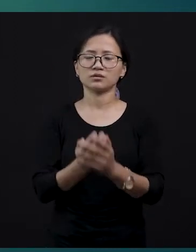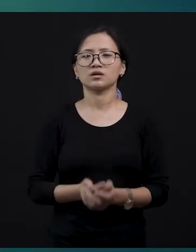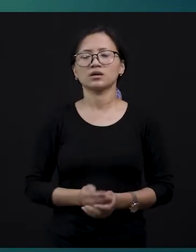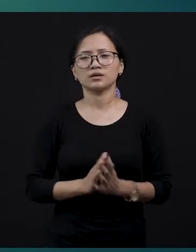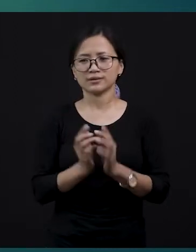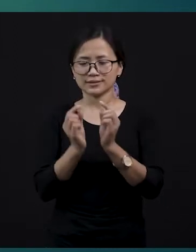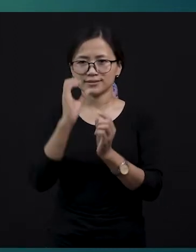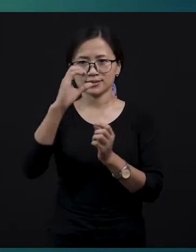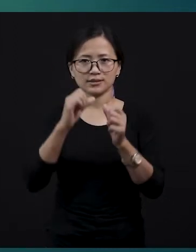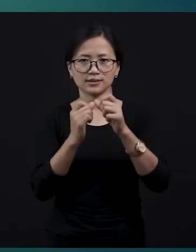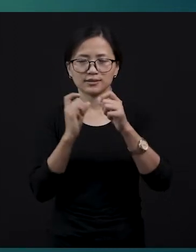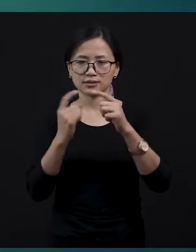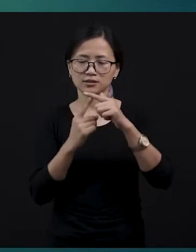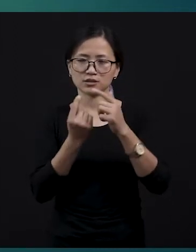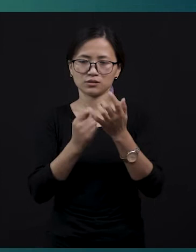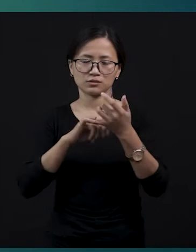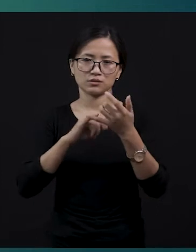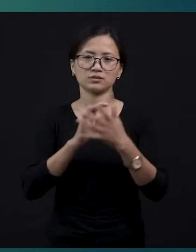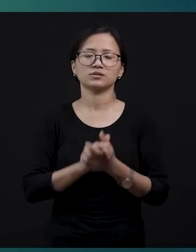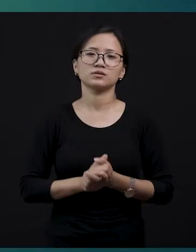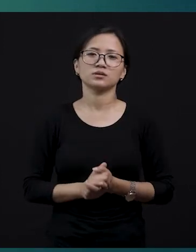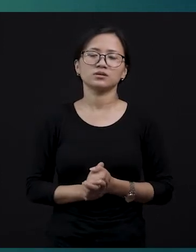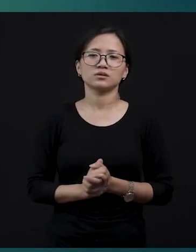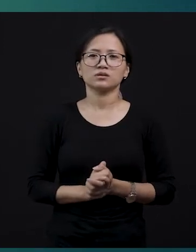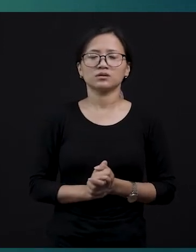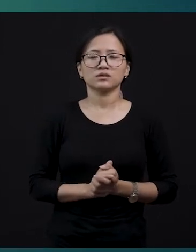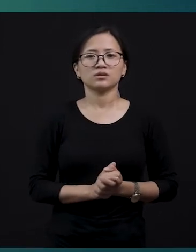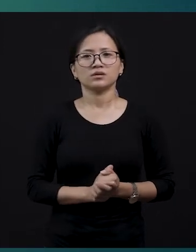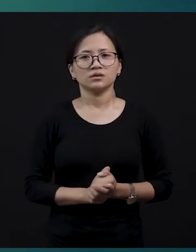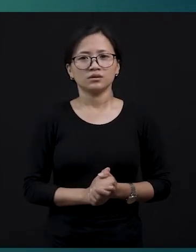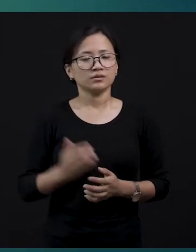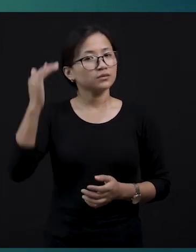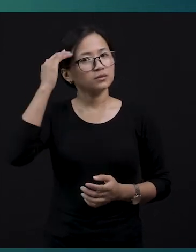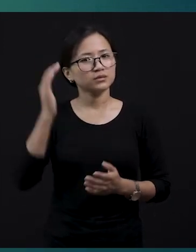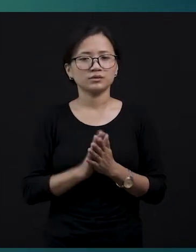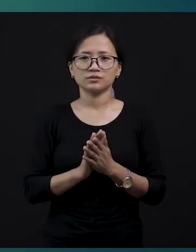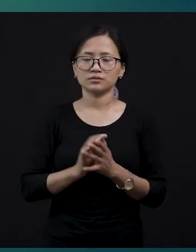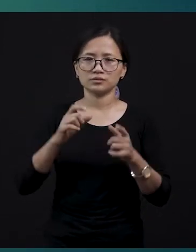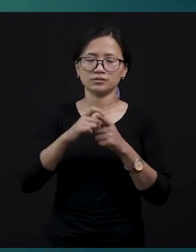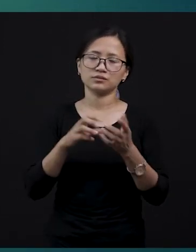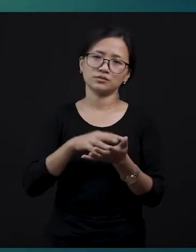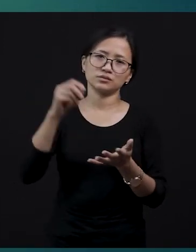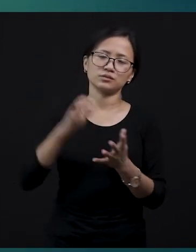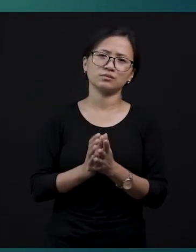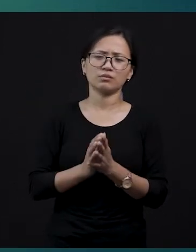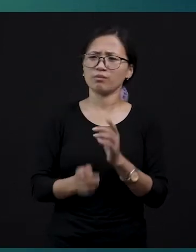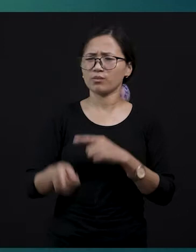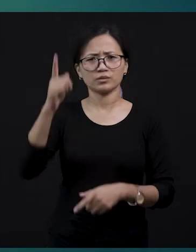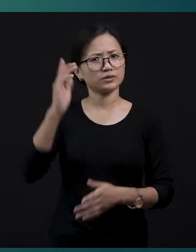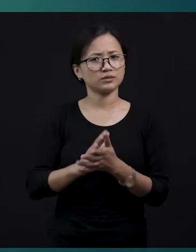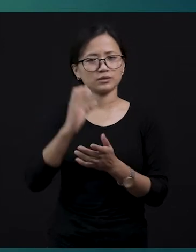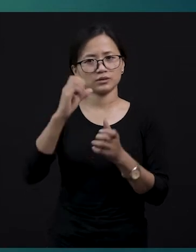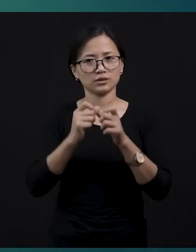thorny plants that you even have at home, okay? Those are cactuses, and we know that in the deserts there would be mostly